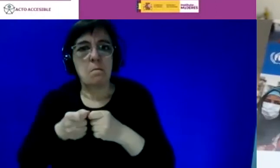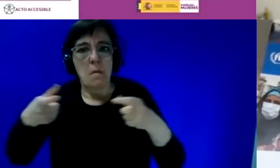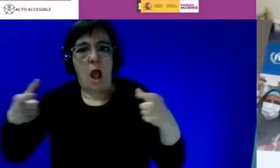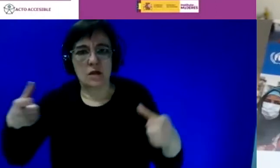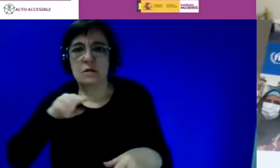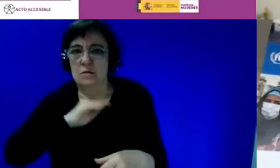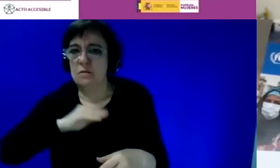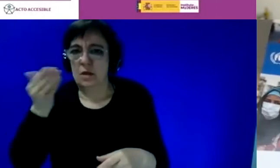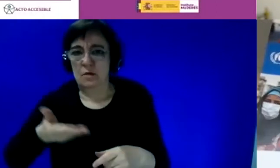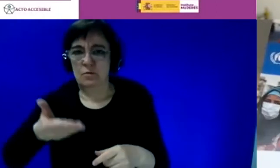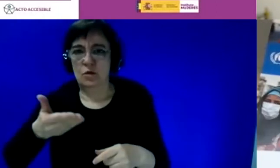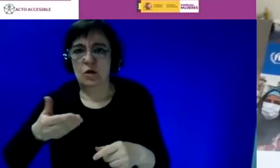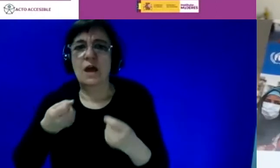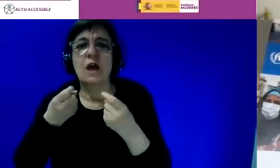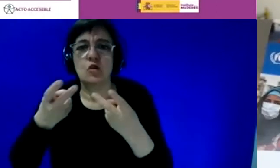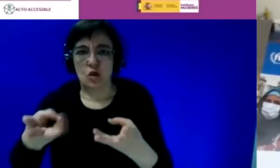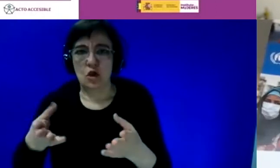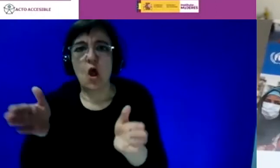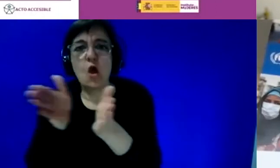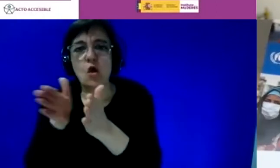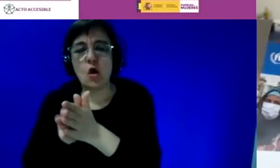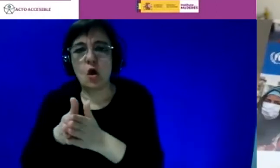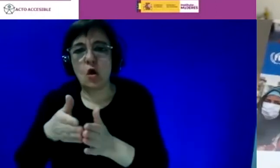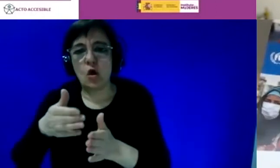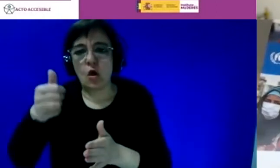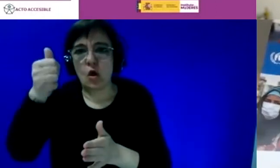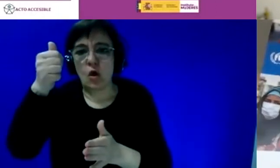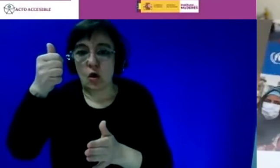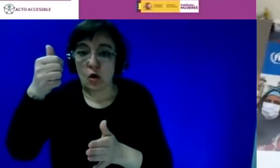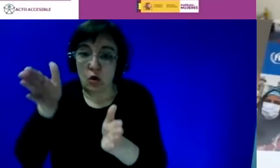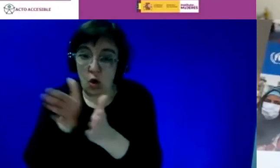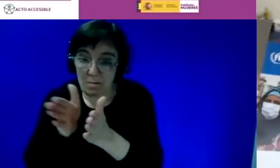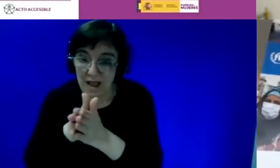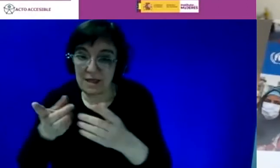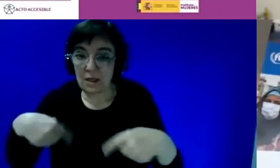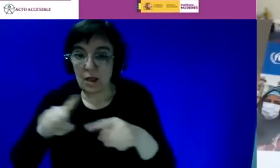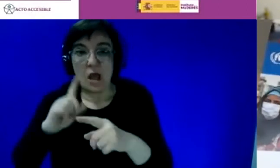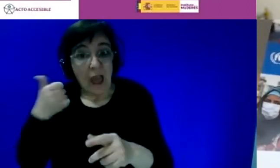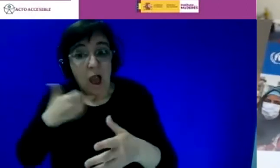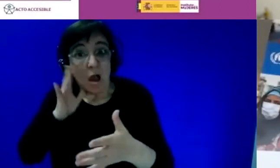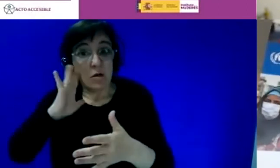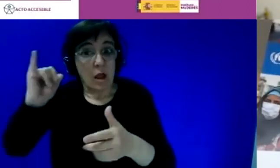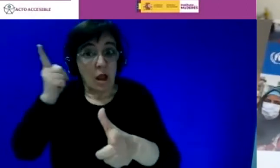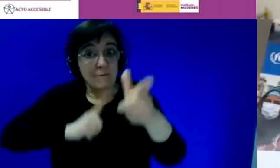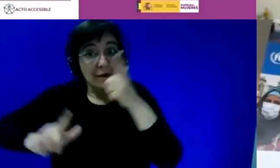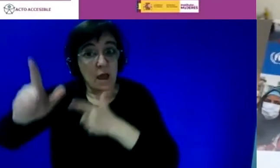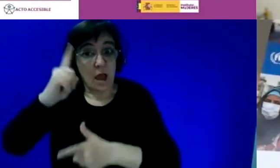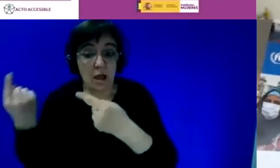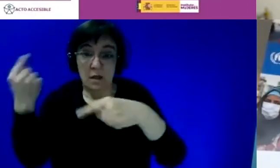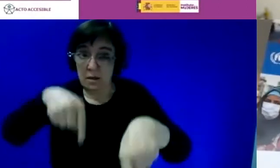UNHCR colleagues who will be and are at this moment traveling to the region to provide support services.